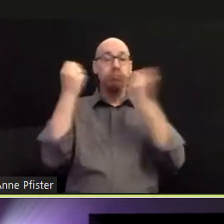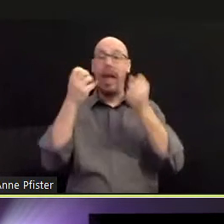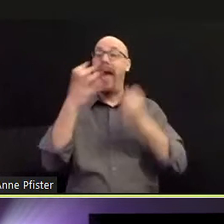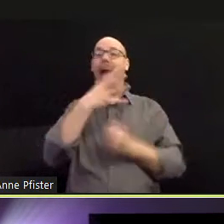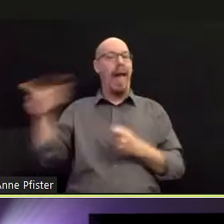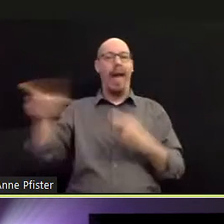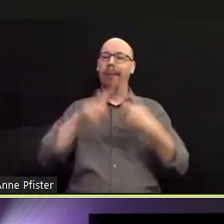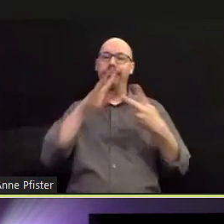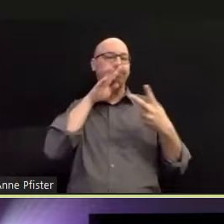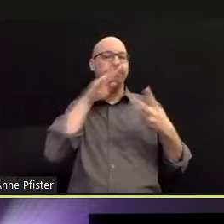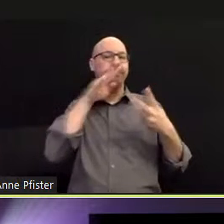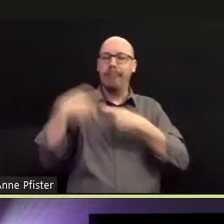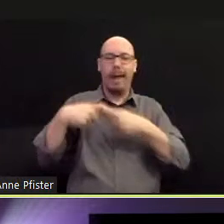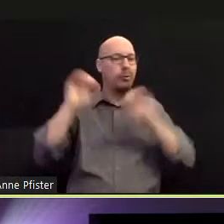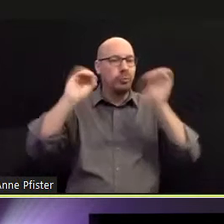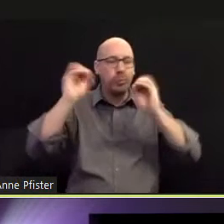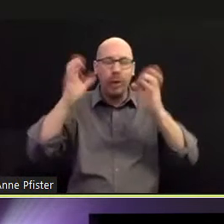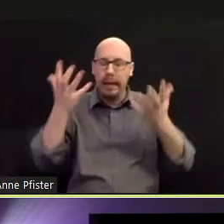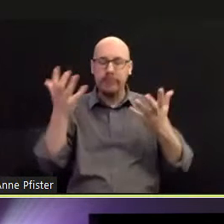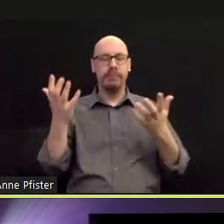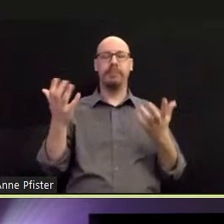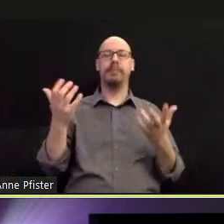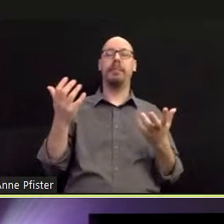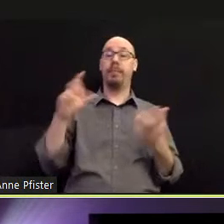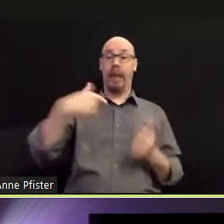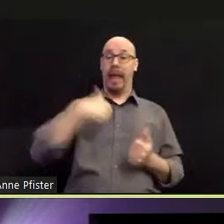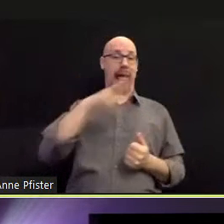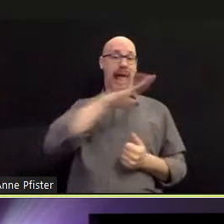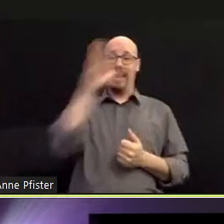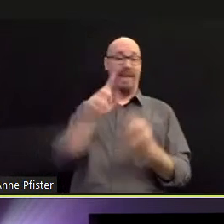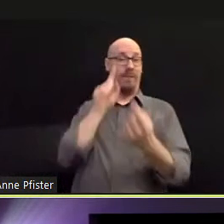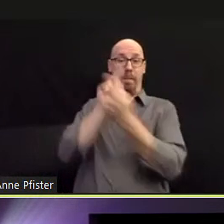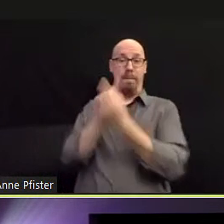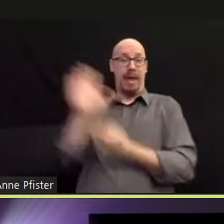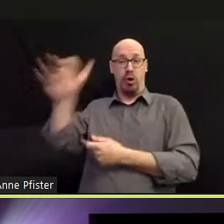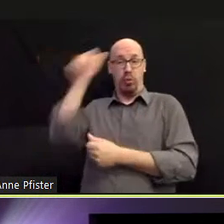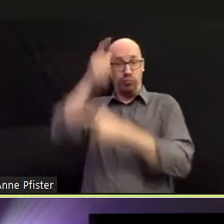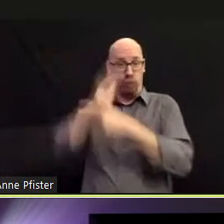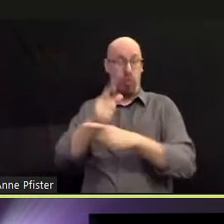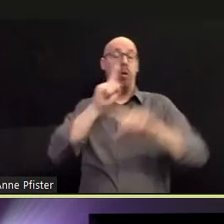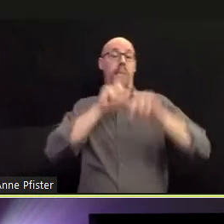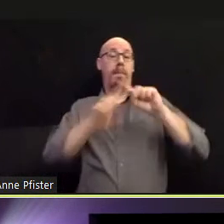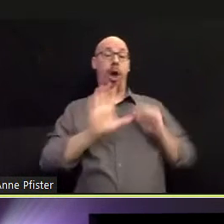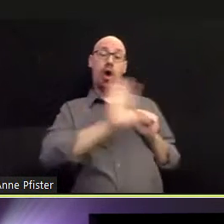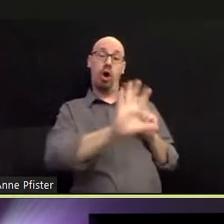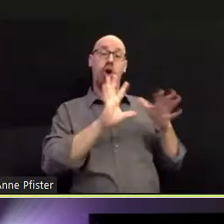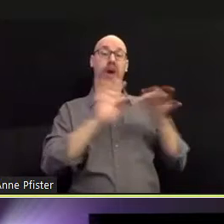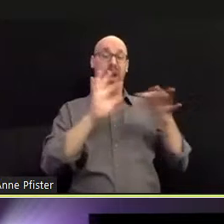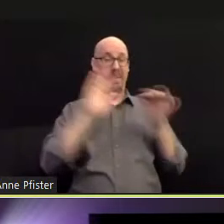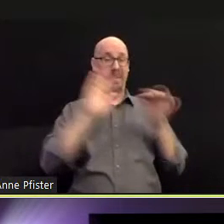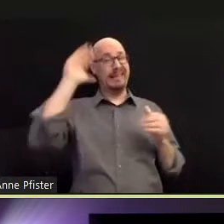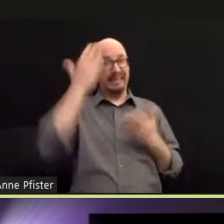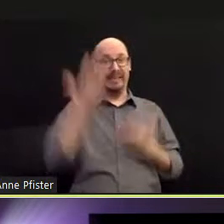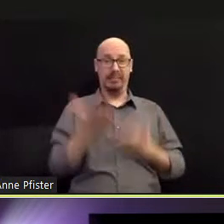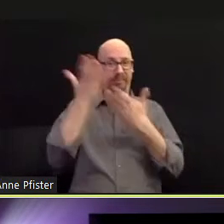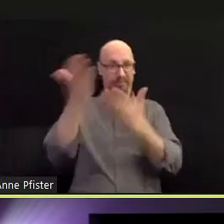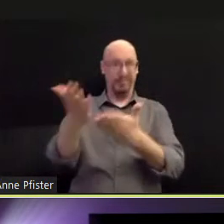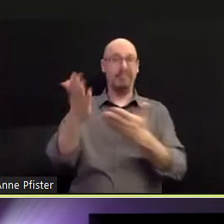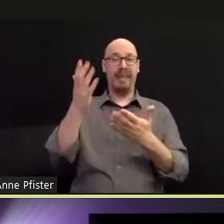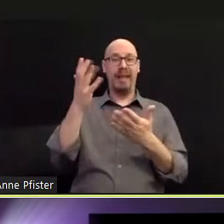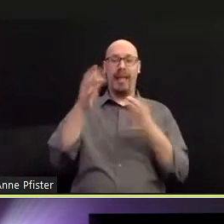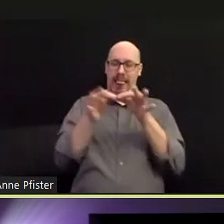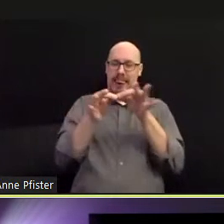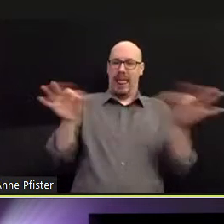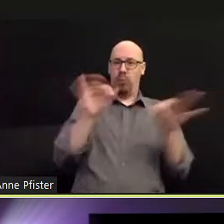Spanish. Now, I never met her brother, and her comments are themselves suggestive of language